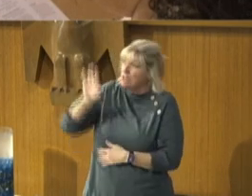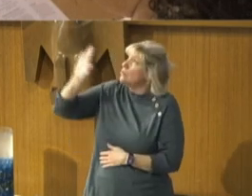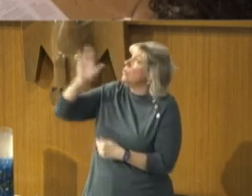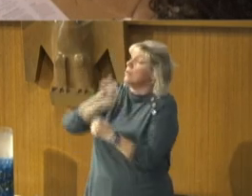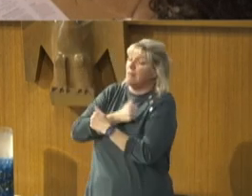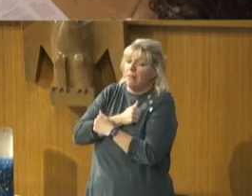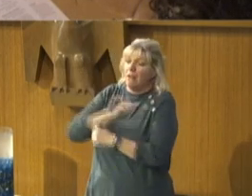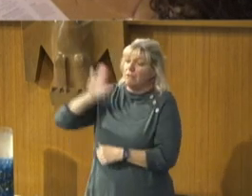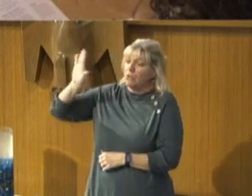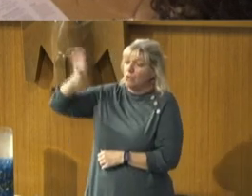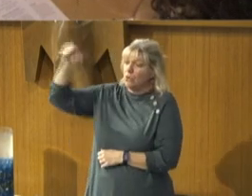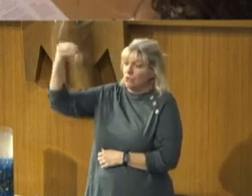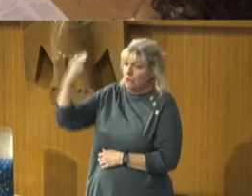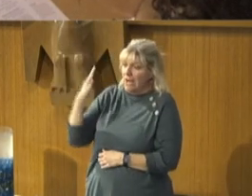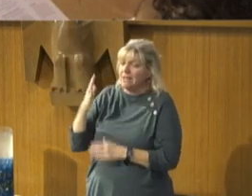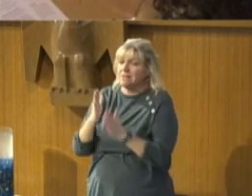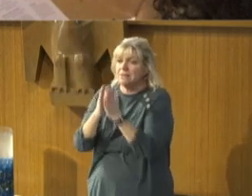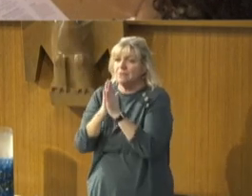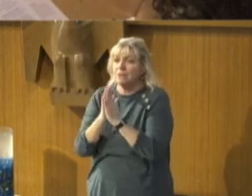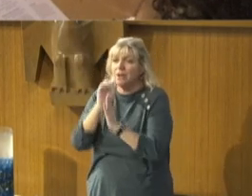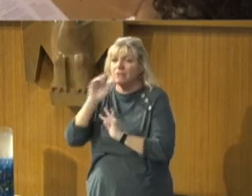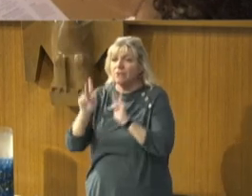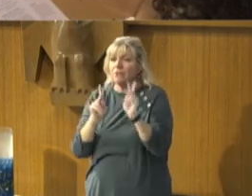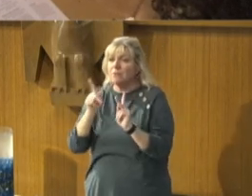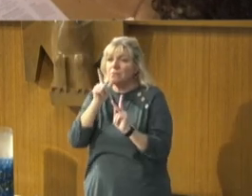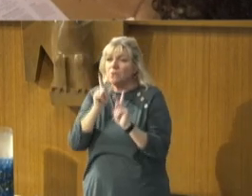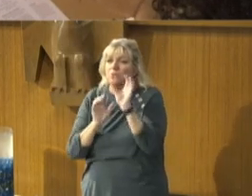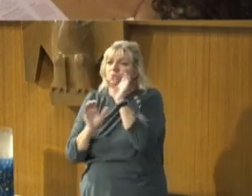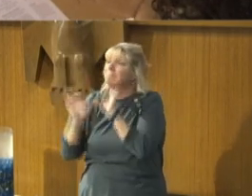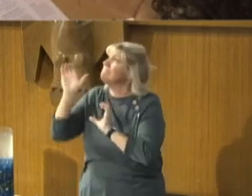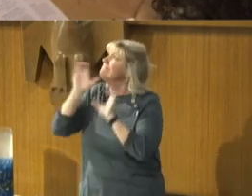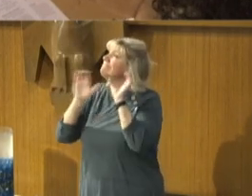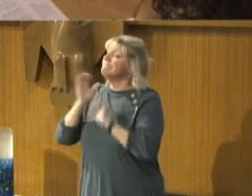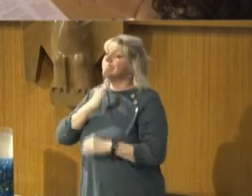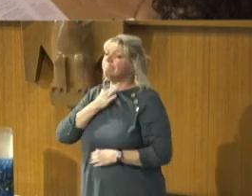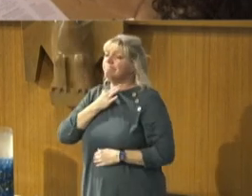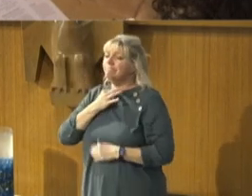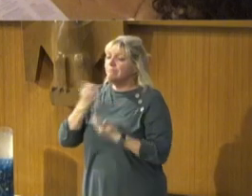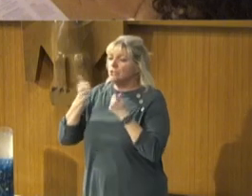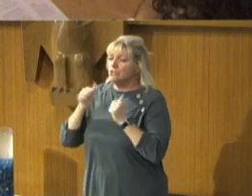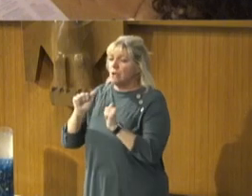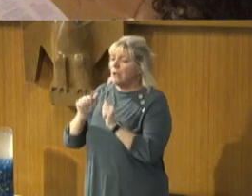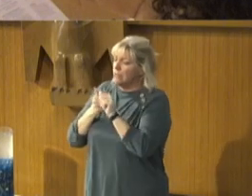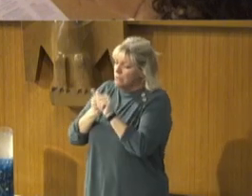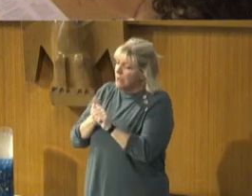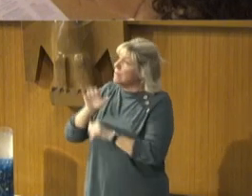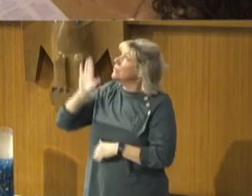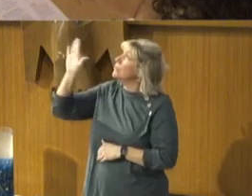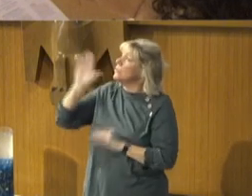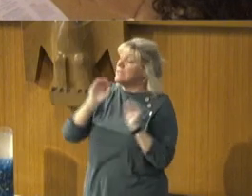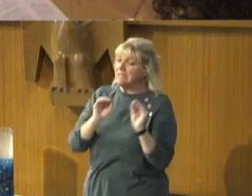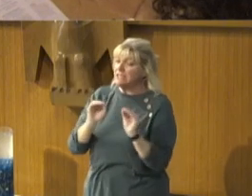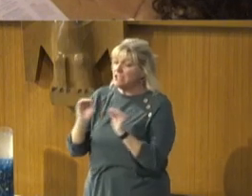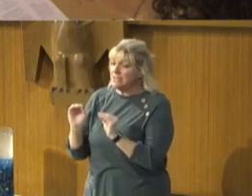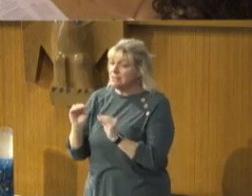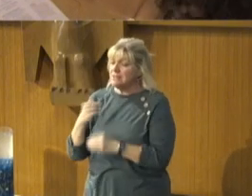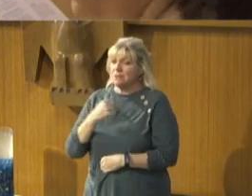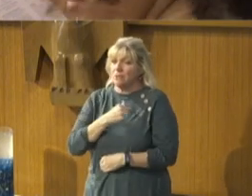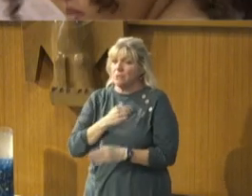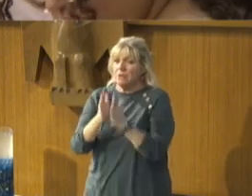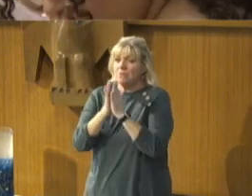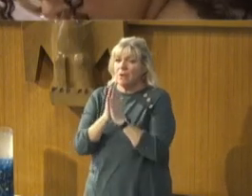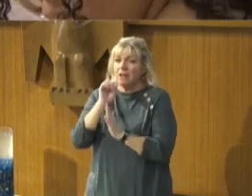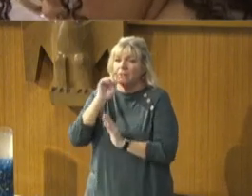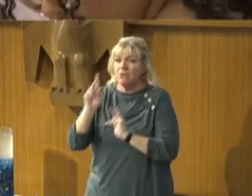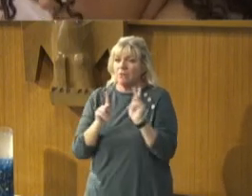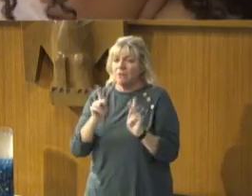grace. We pray for those who are seeking you and trying to follow your teachings. We pray for those who